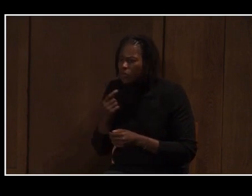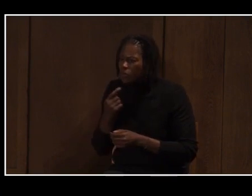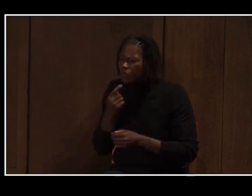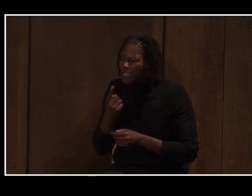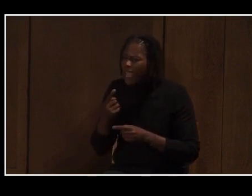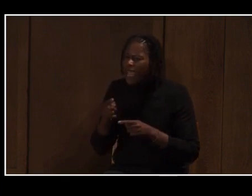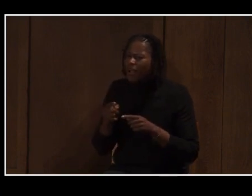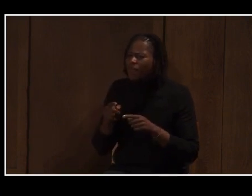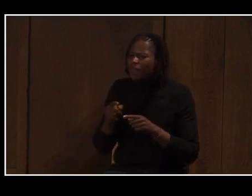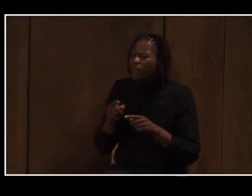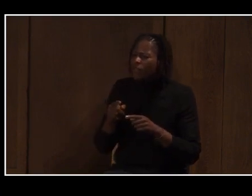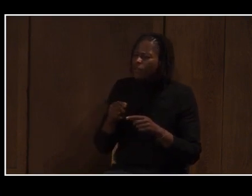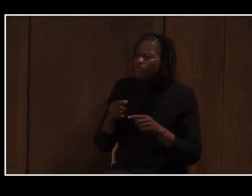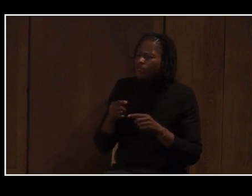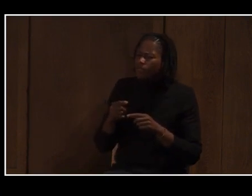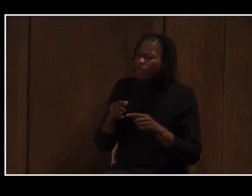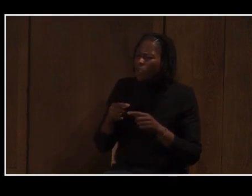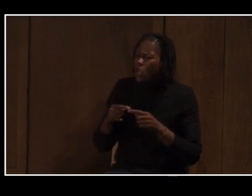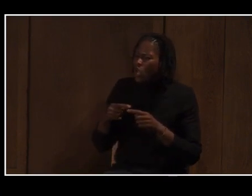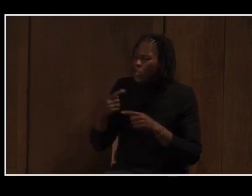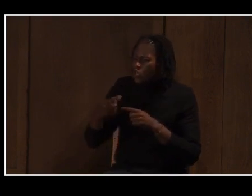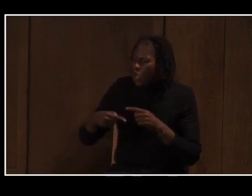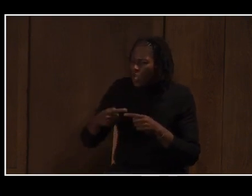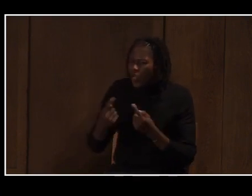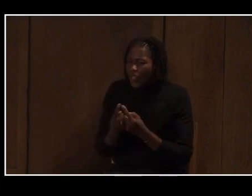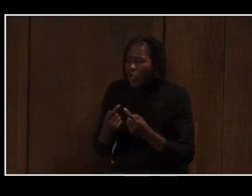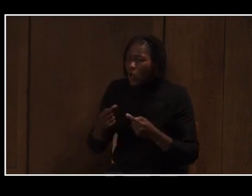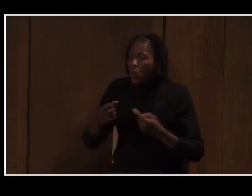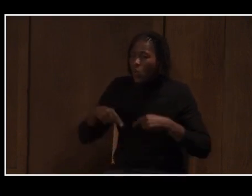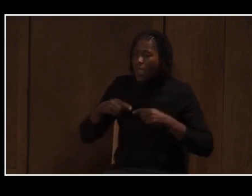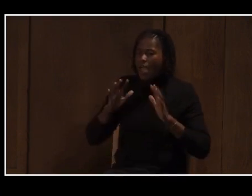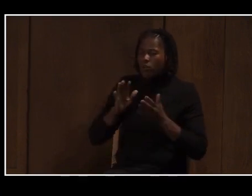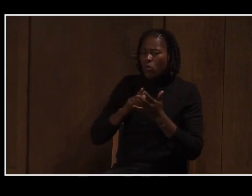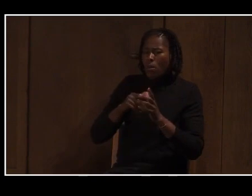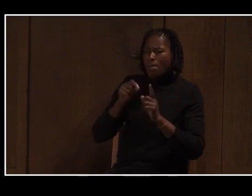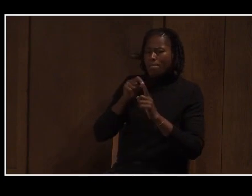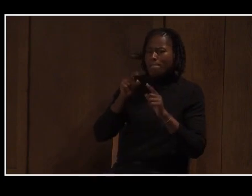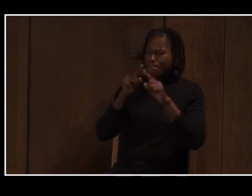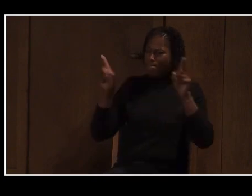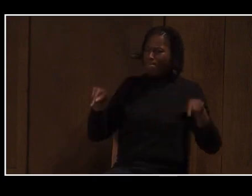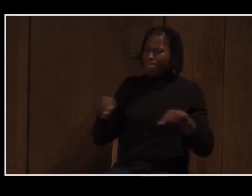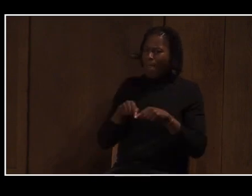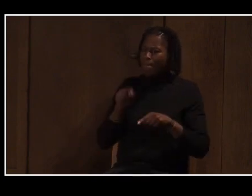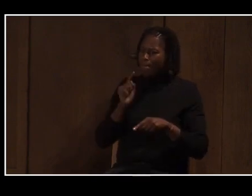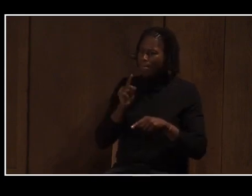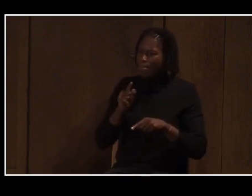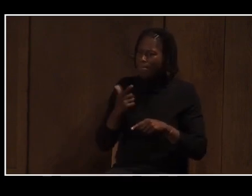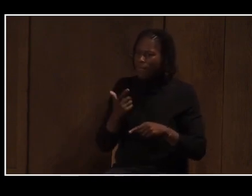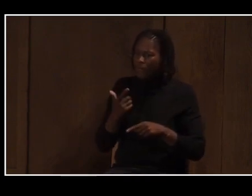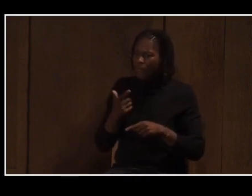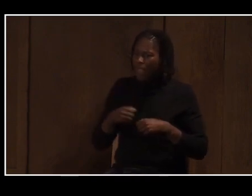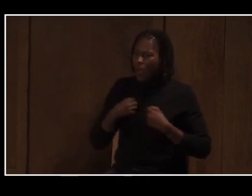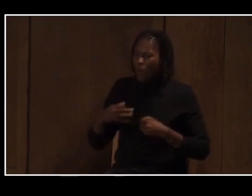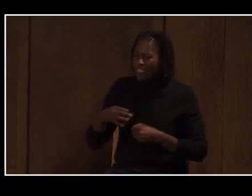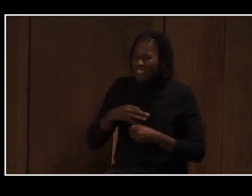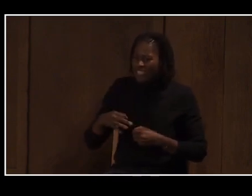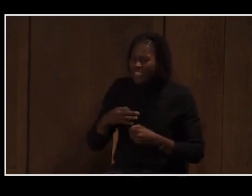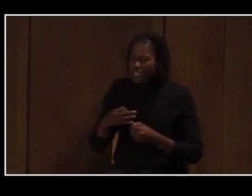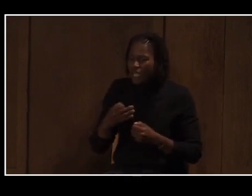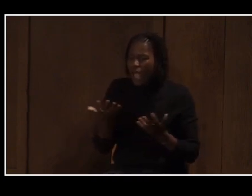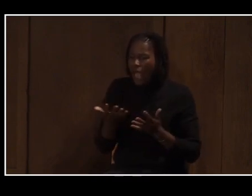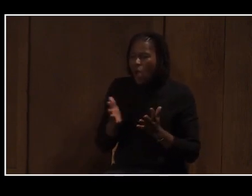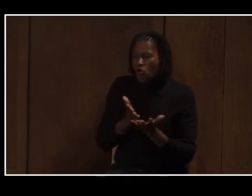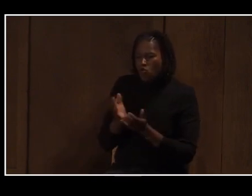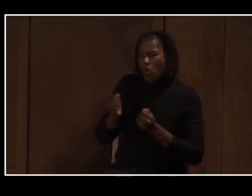thing about somehow we're mapping cities for the imagination, but also saying at the same time, the city is